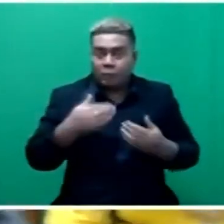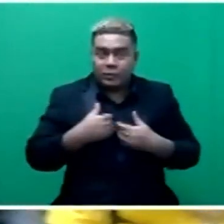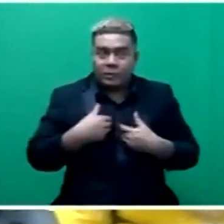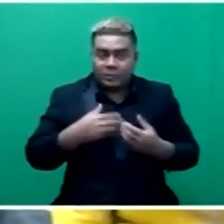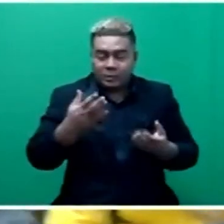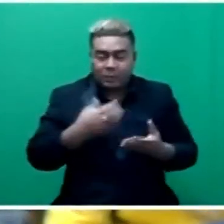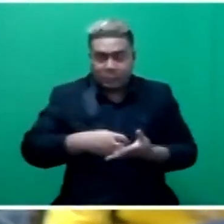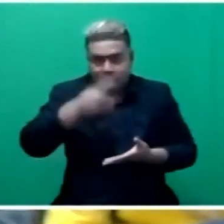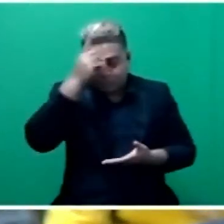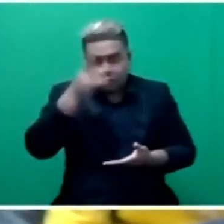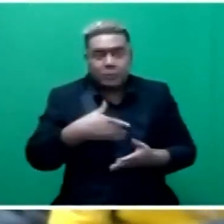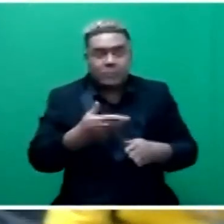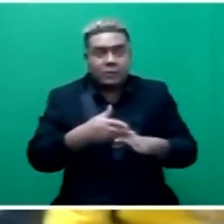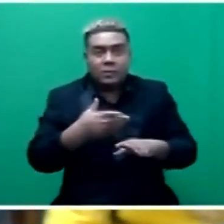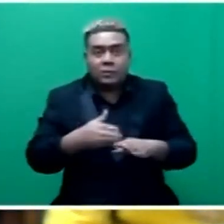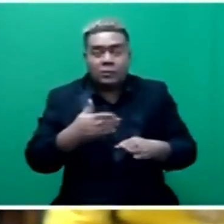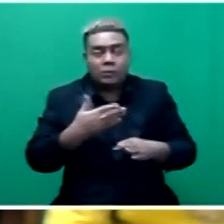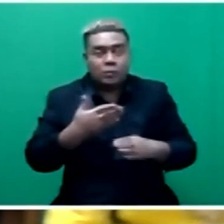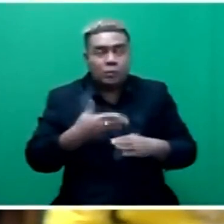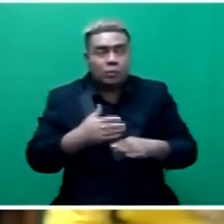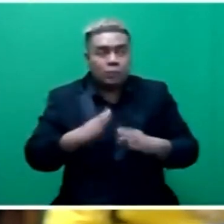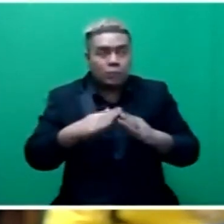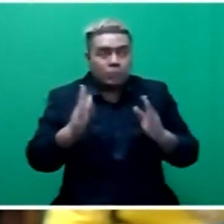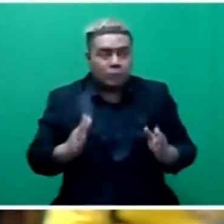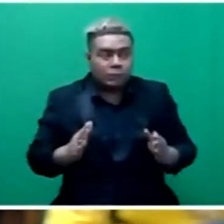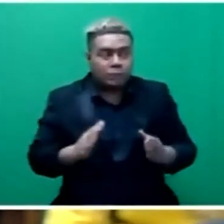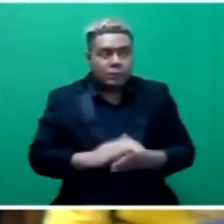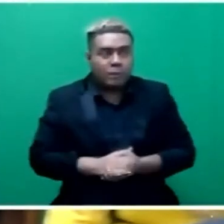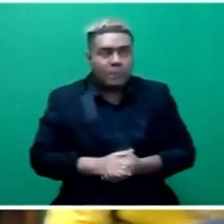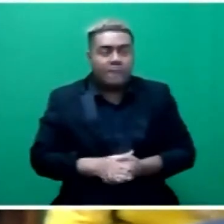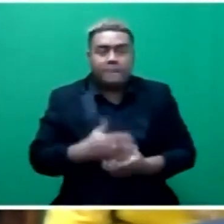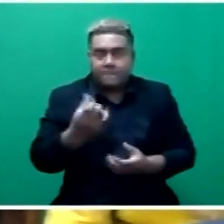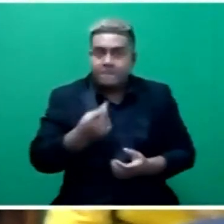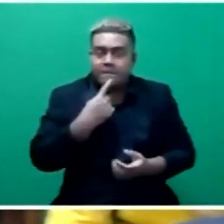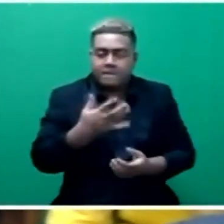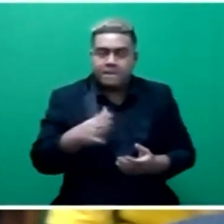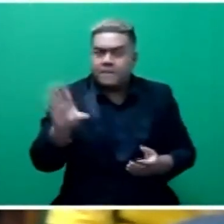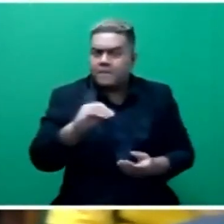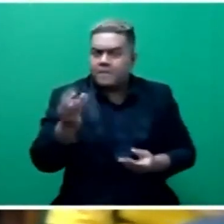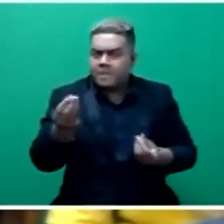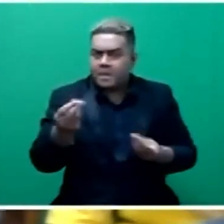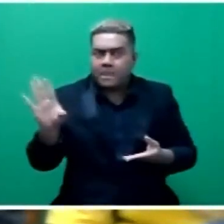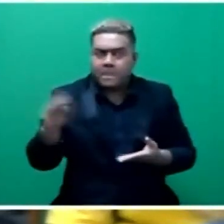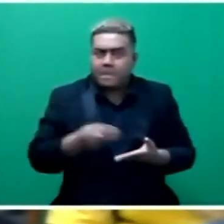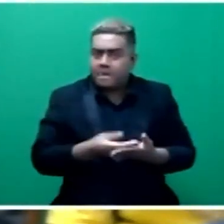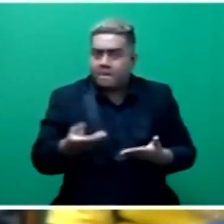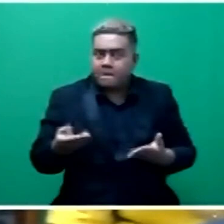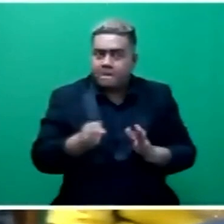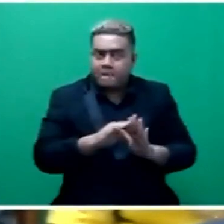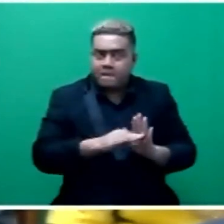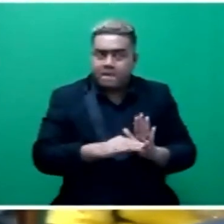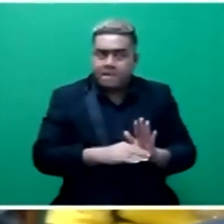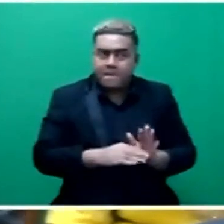say we will give you nice new homes for free, Mr. Speaker, sir, you have to tell them where you're going to get the money from. You may